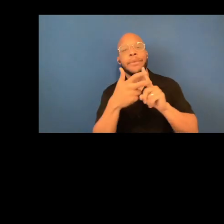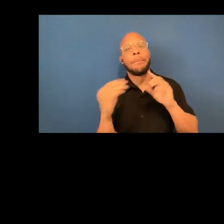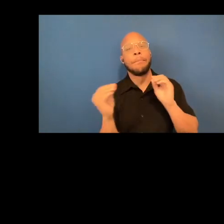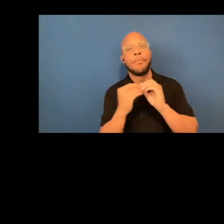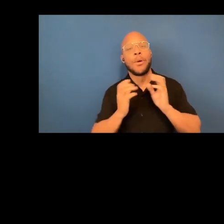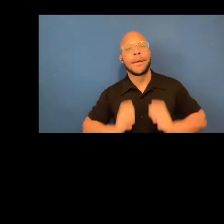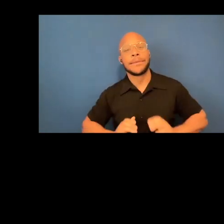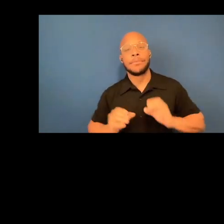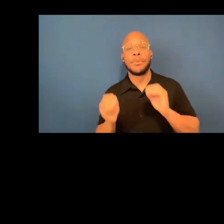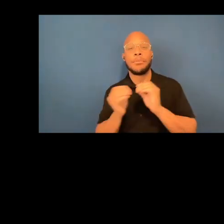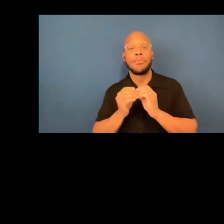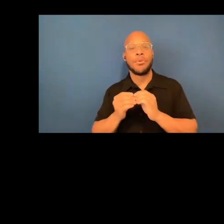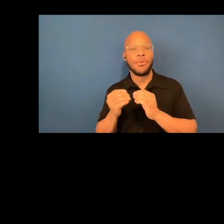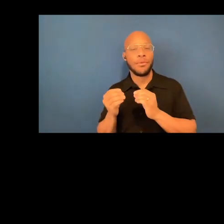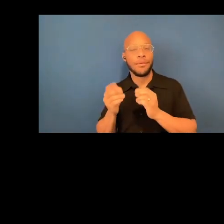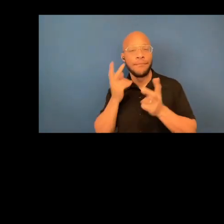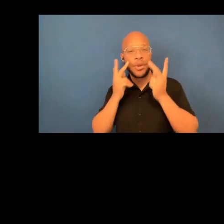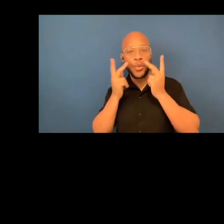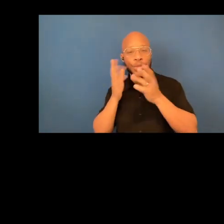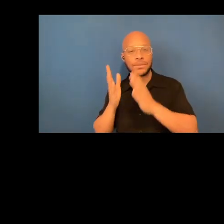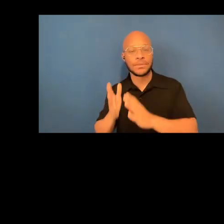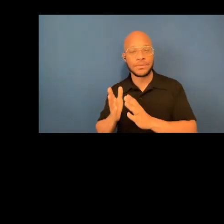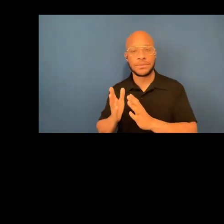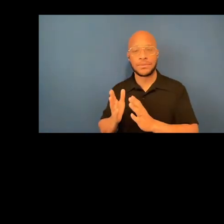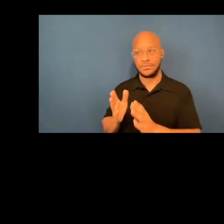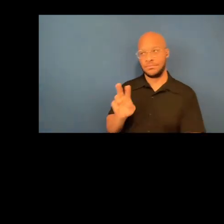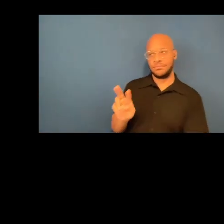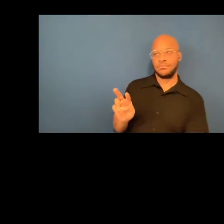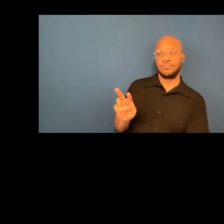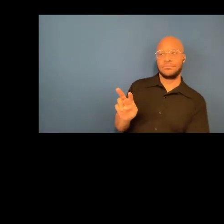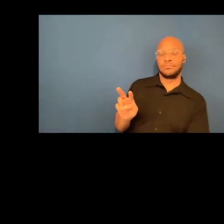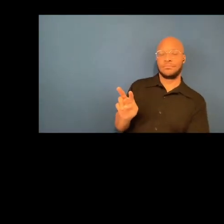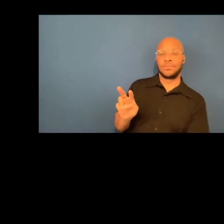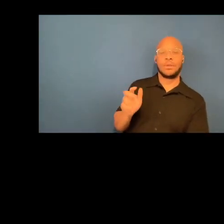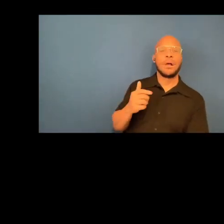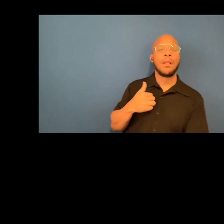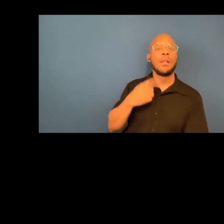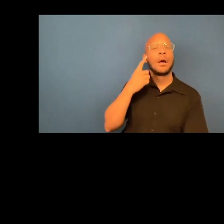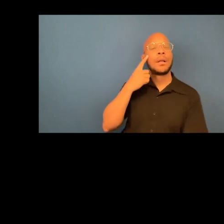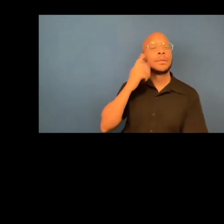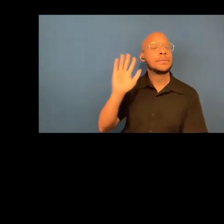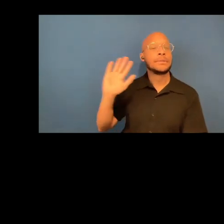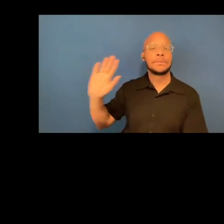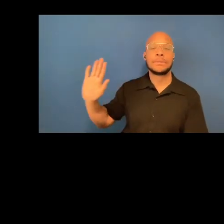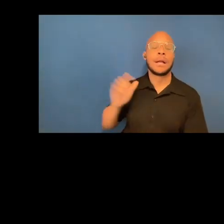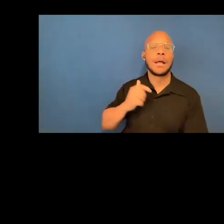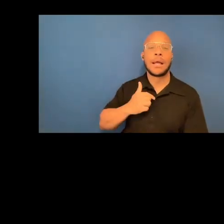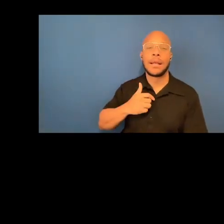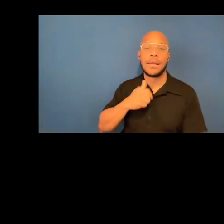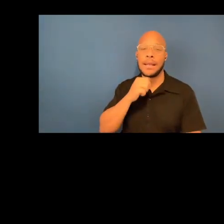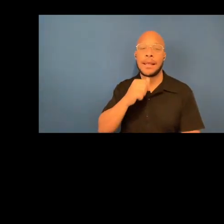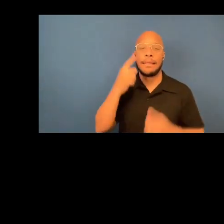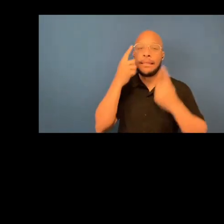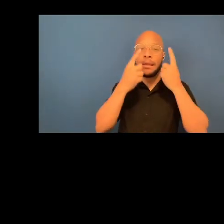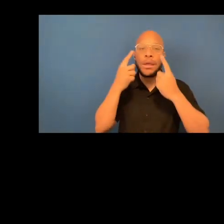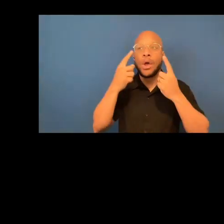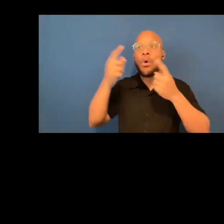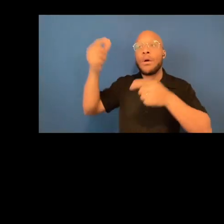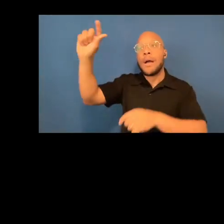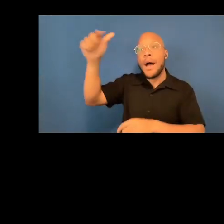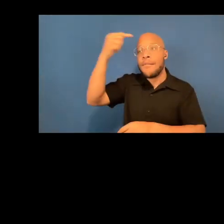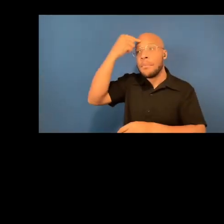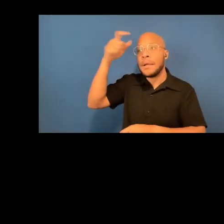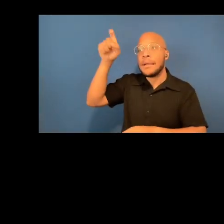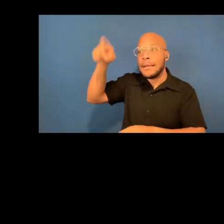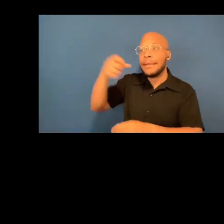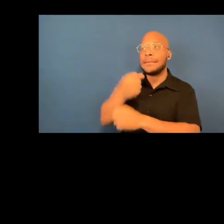opportunity to not look to the government to save us, not look to stars to save us, but to look at myself and say, how am